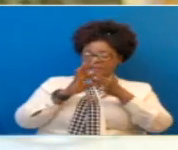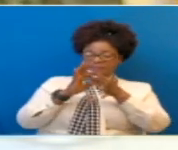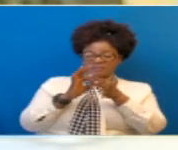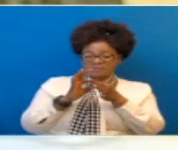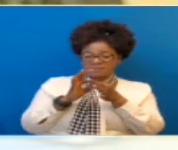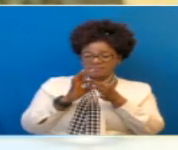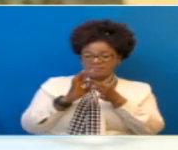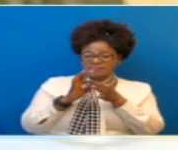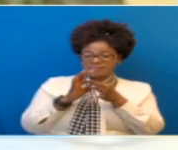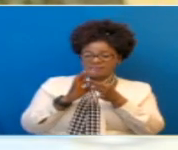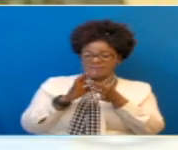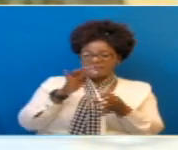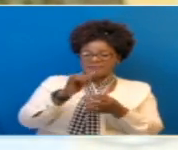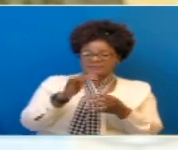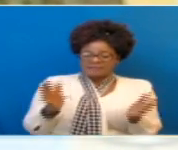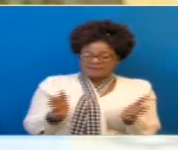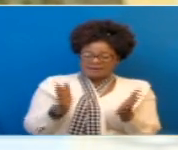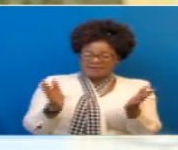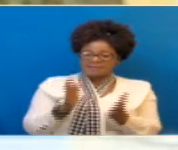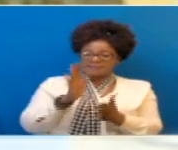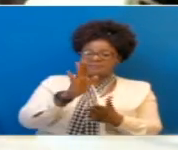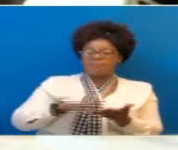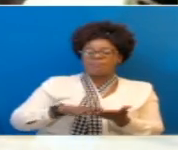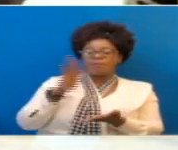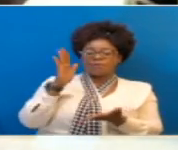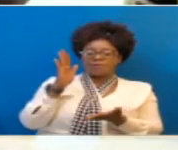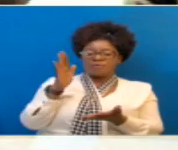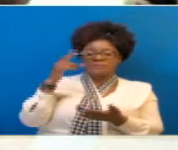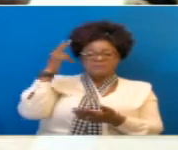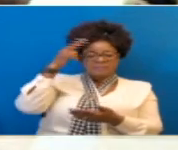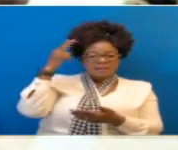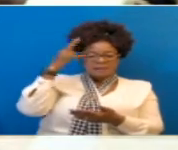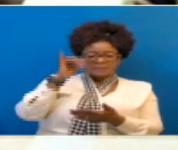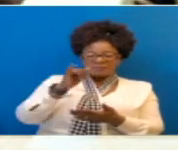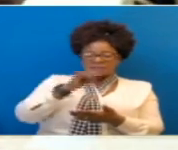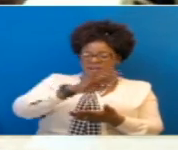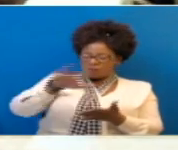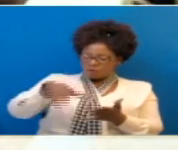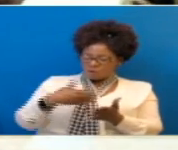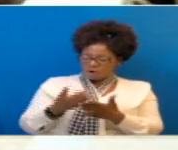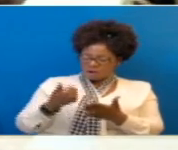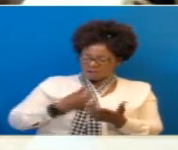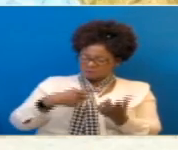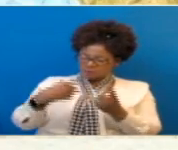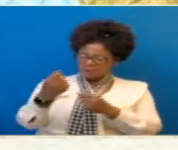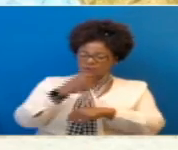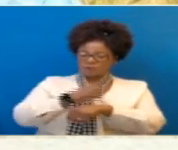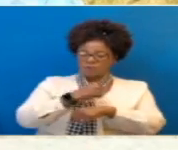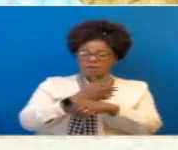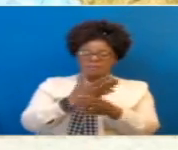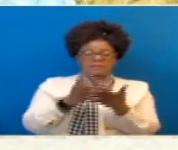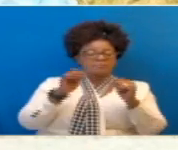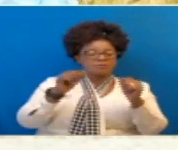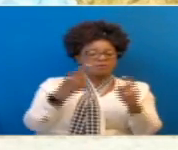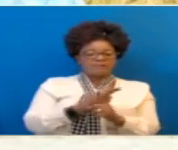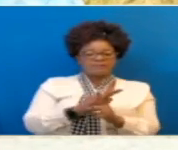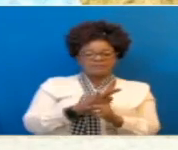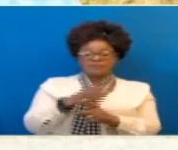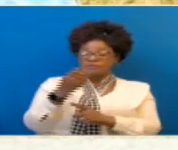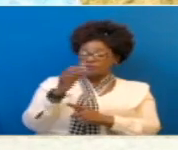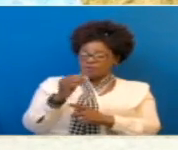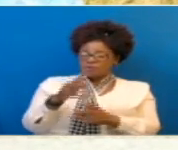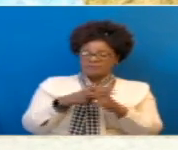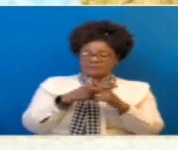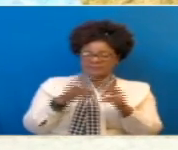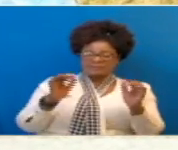practices. This encouraged Dr. Kulair even more. She realized that if all girls went to school, things could be different. So she